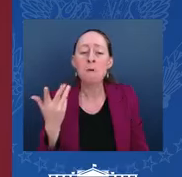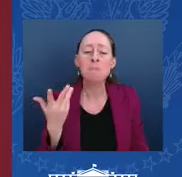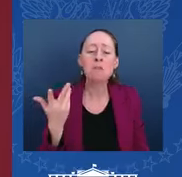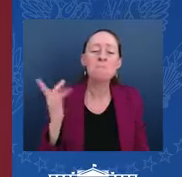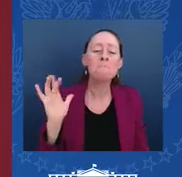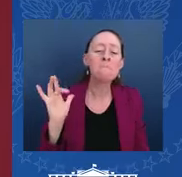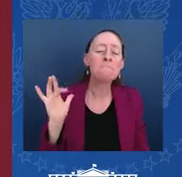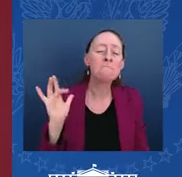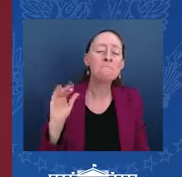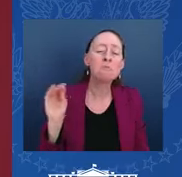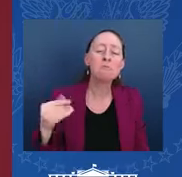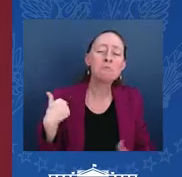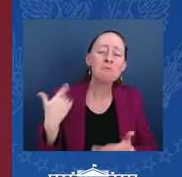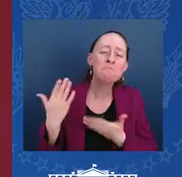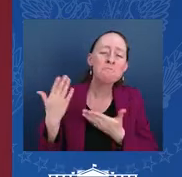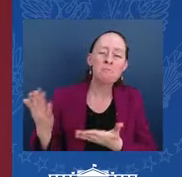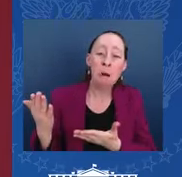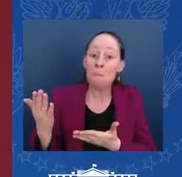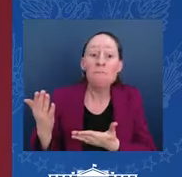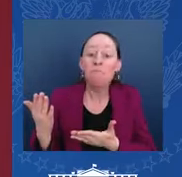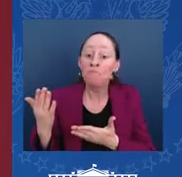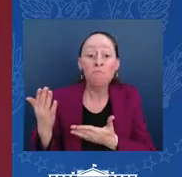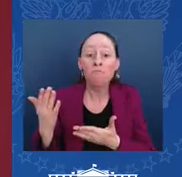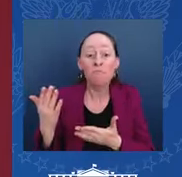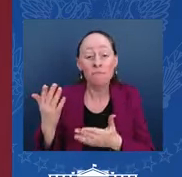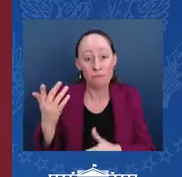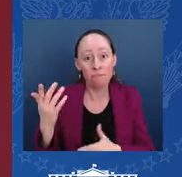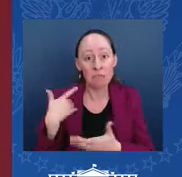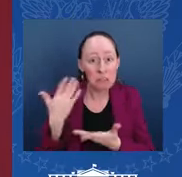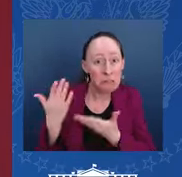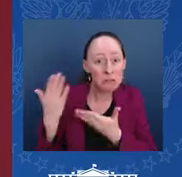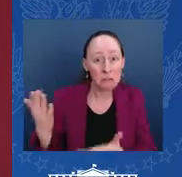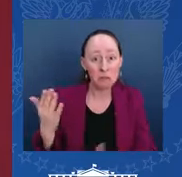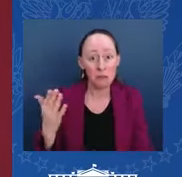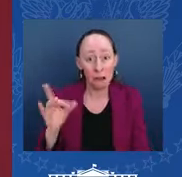raise? $500 billion over the next 5 years.